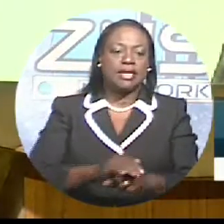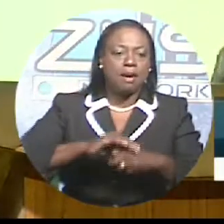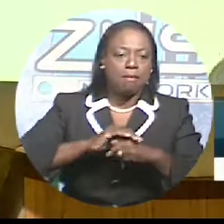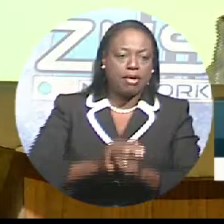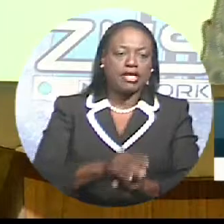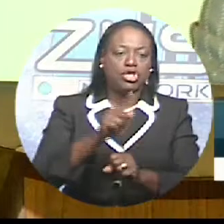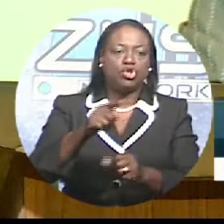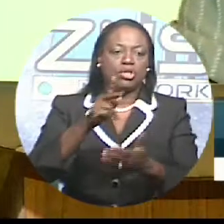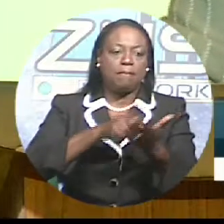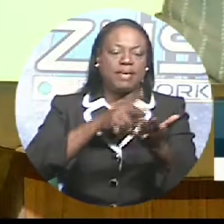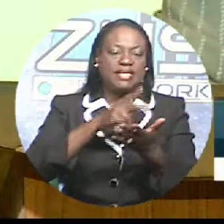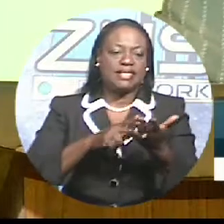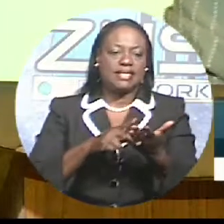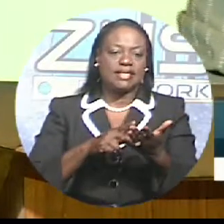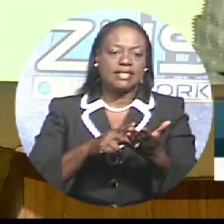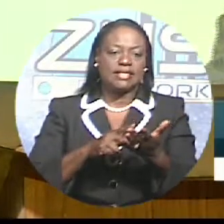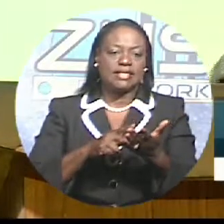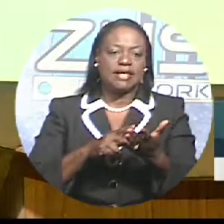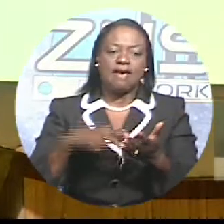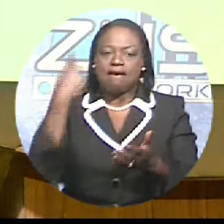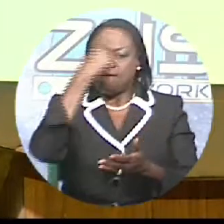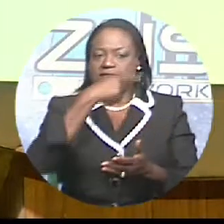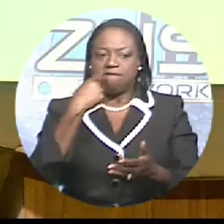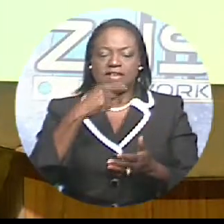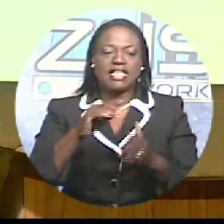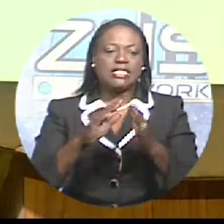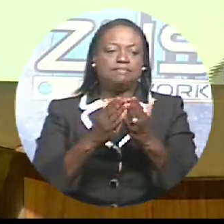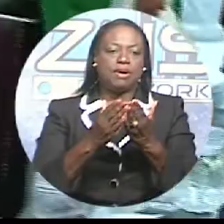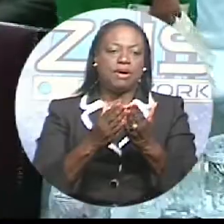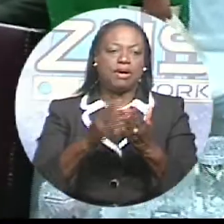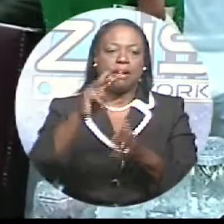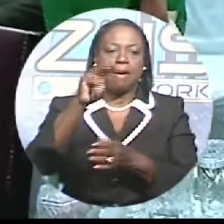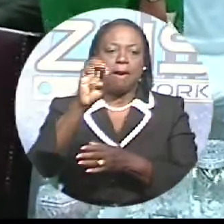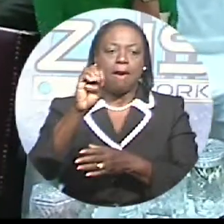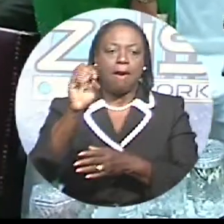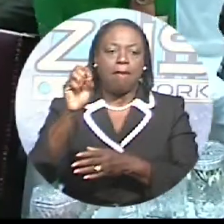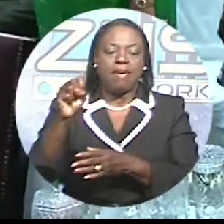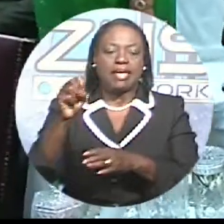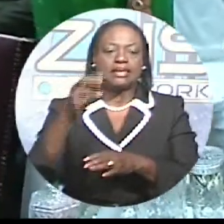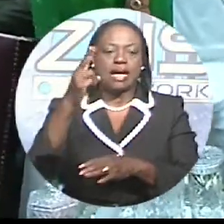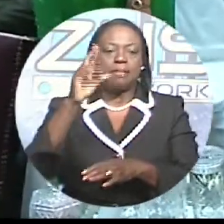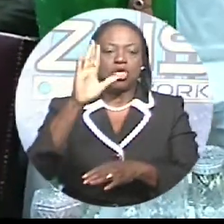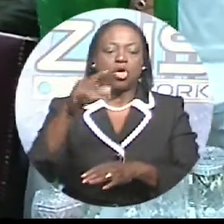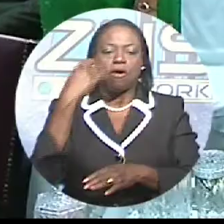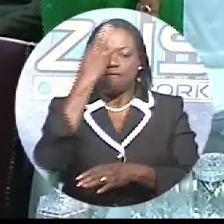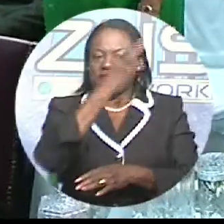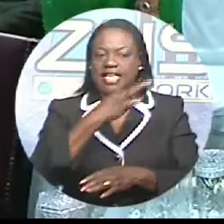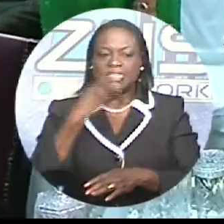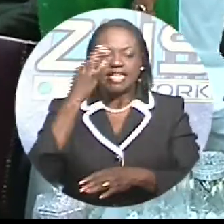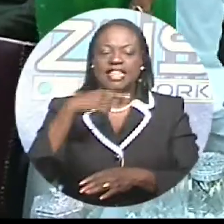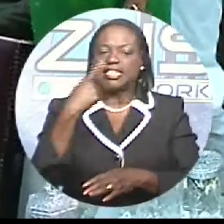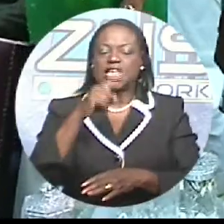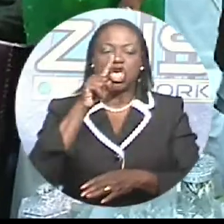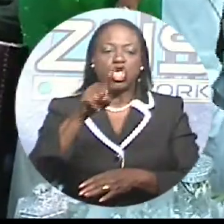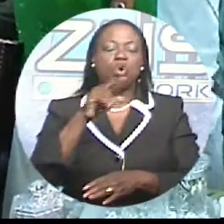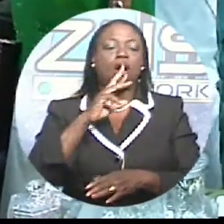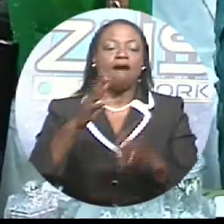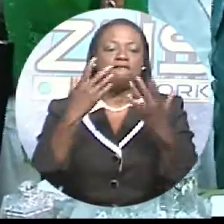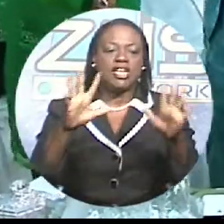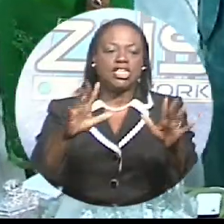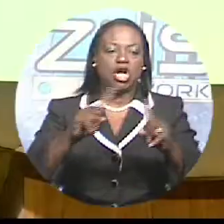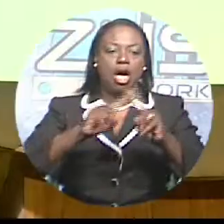pressed me to pieces. Facebook messed up my face. They say you were finished. But